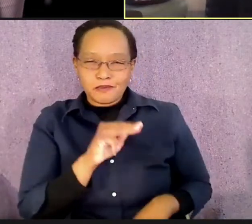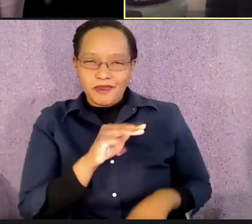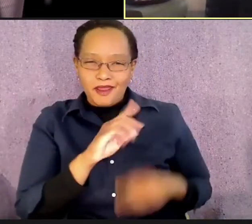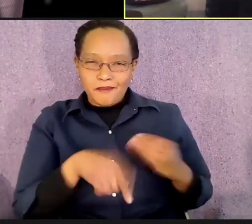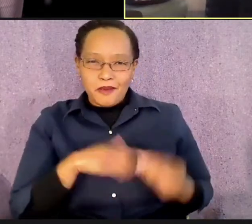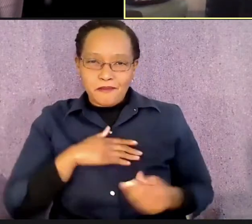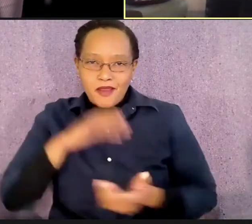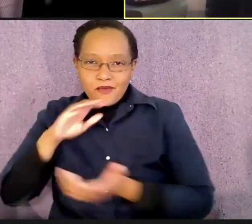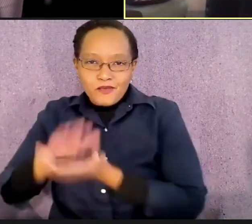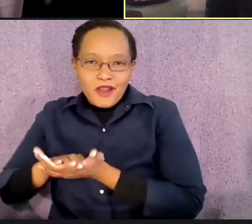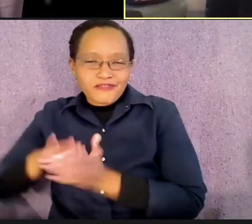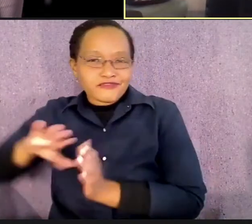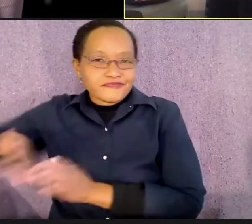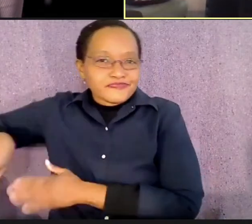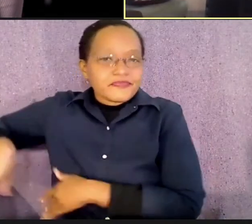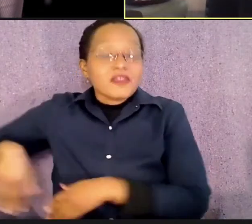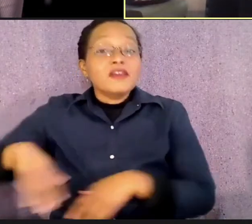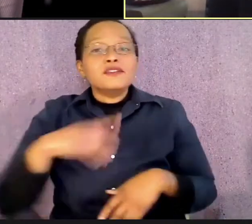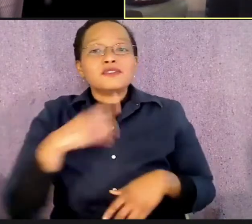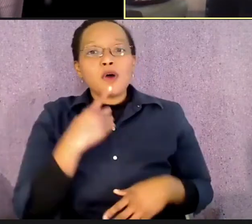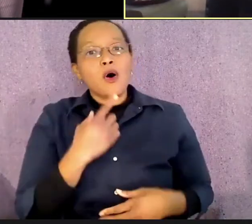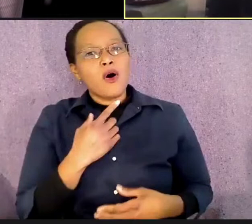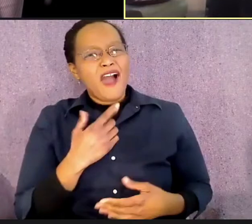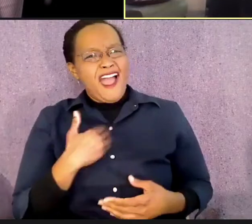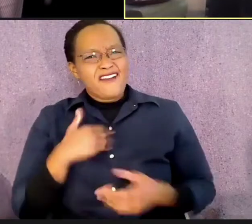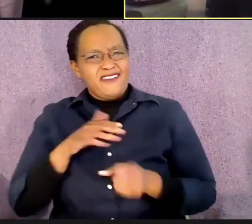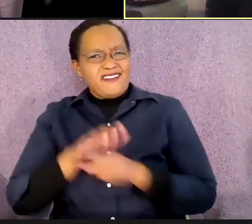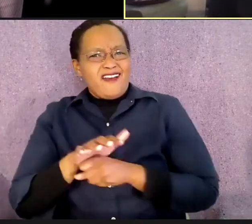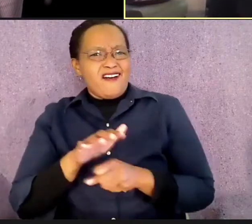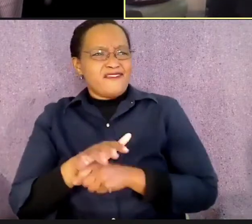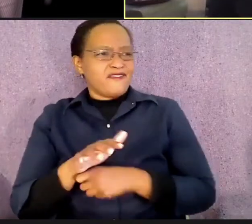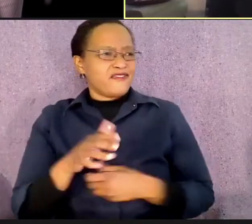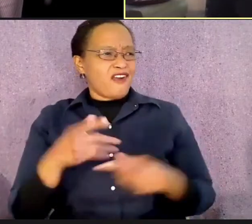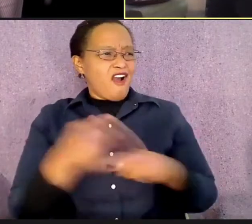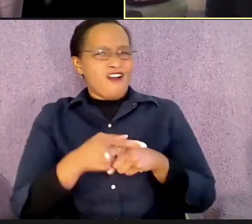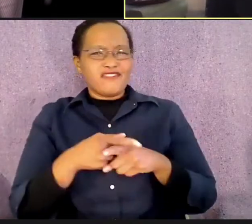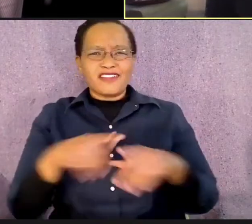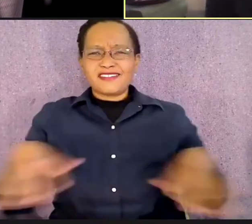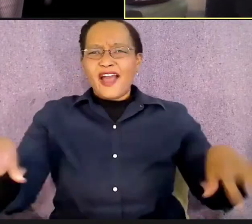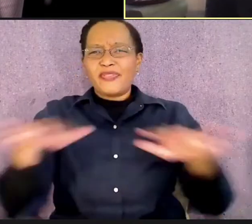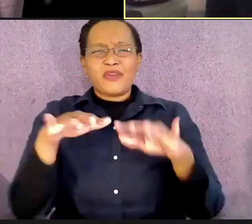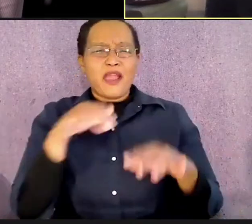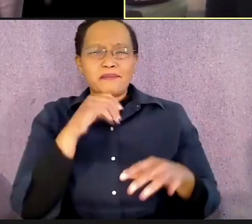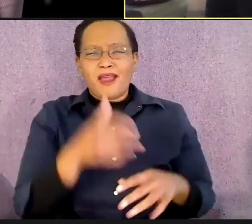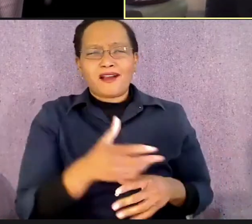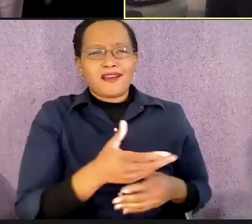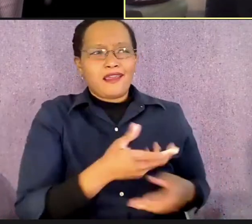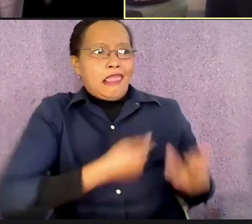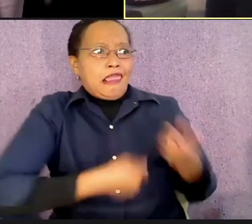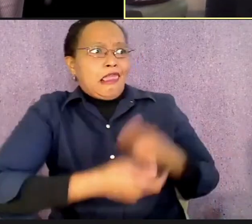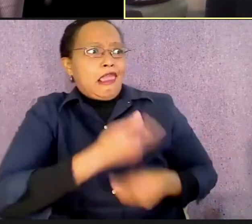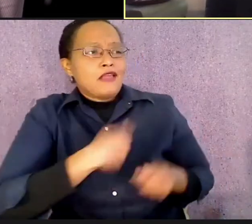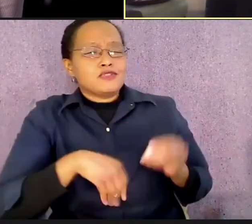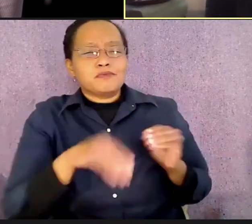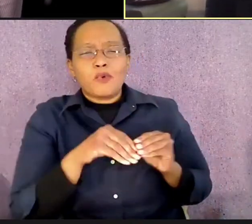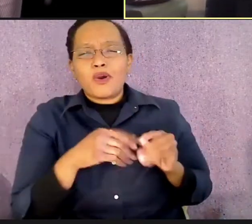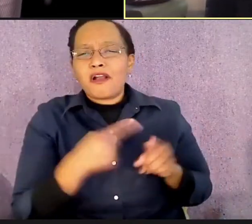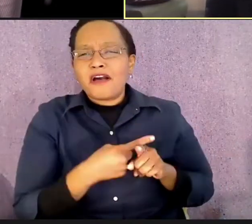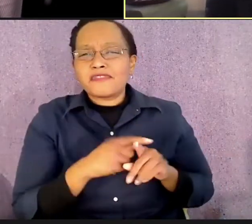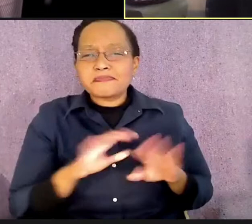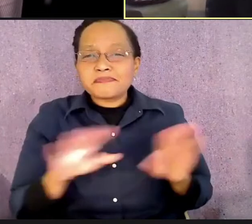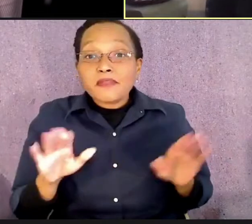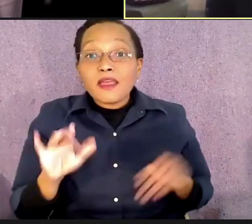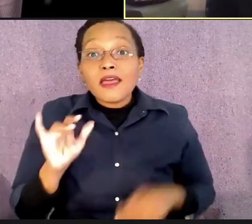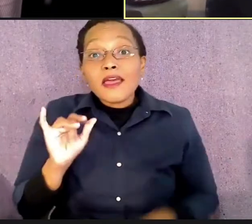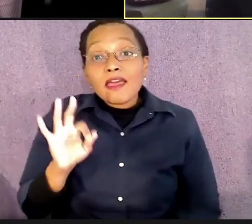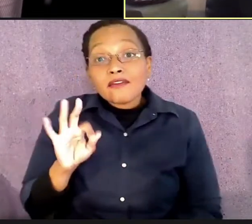people, because there's enough conflict in my life that I don't need to bring in more conflict. Sometimes if a troll is like, if I think of a funny thing to say, I'll